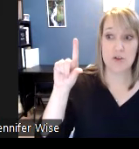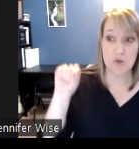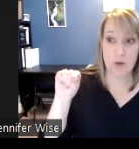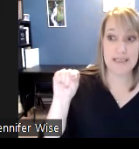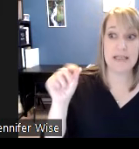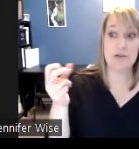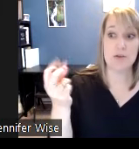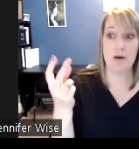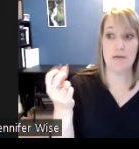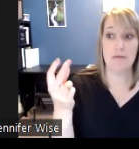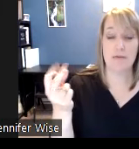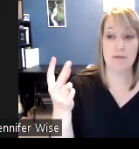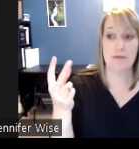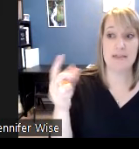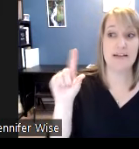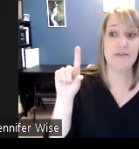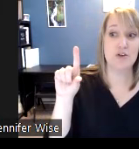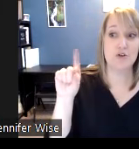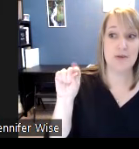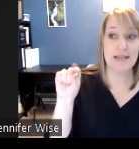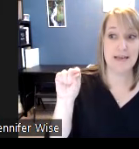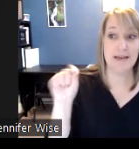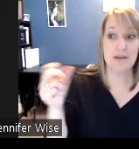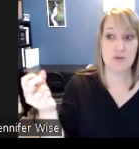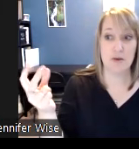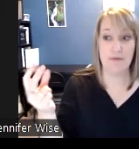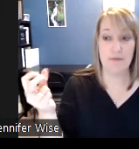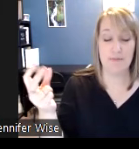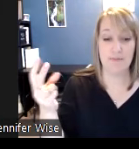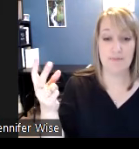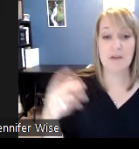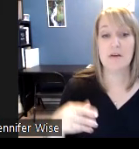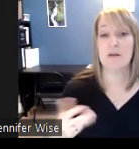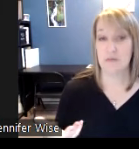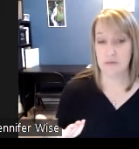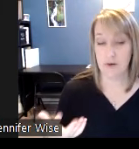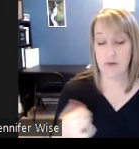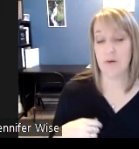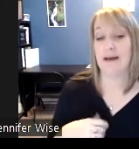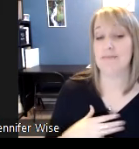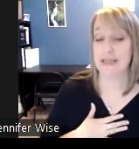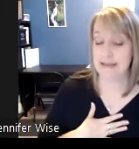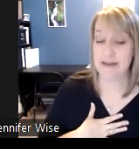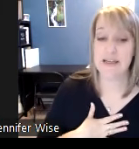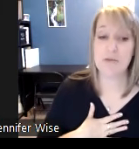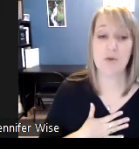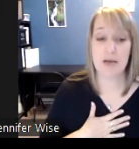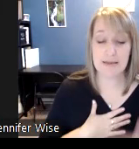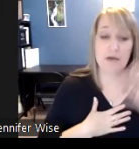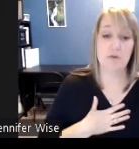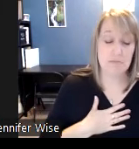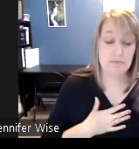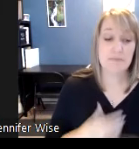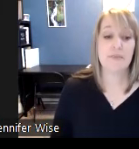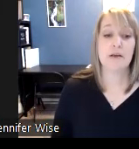this, 2012 instead of 2012. So like I said, have seen it both